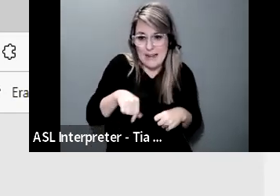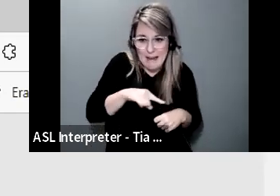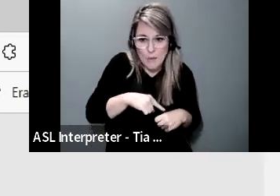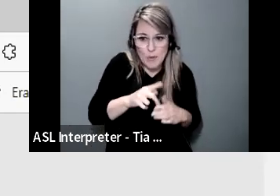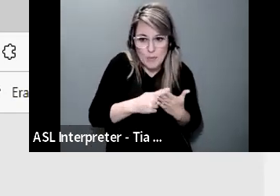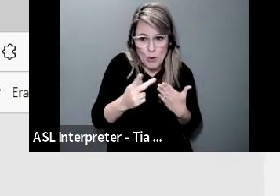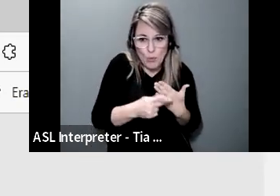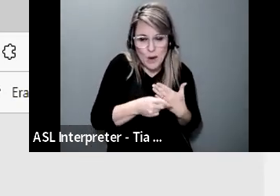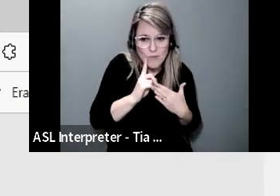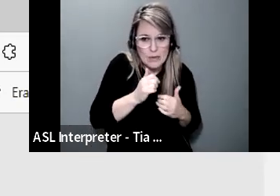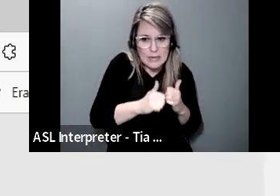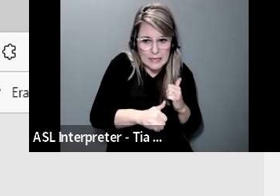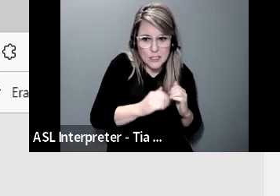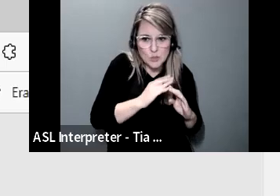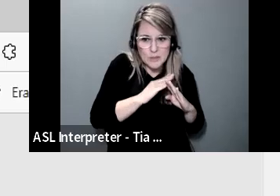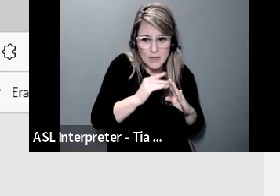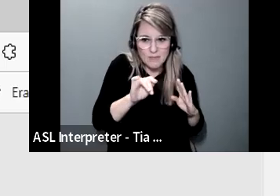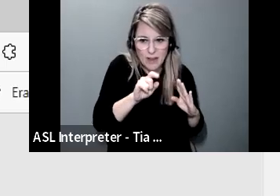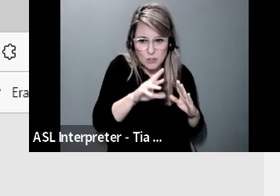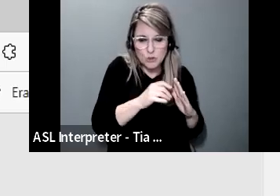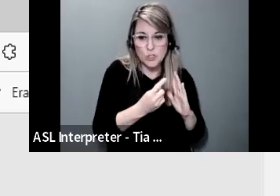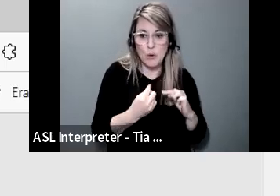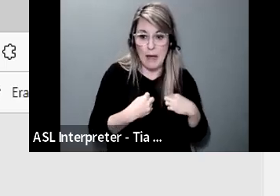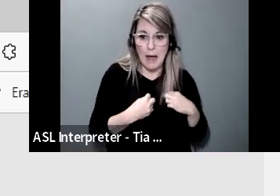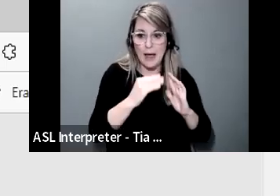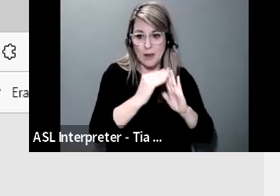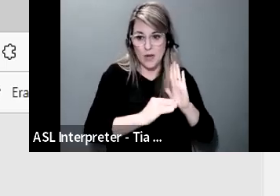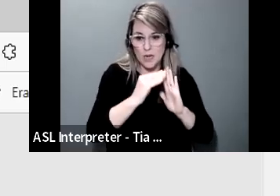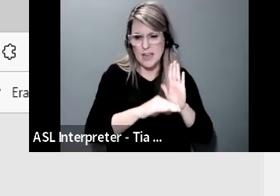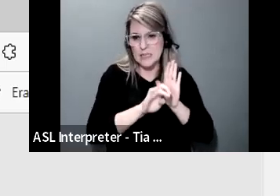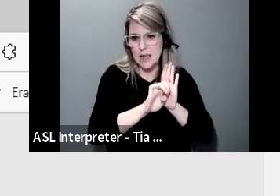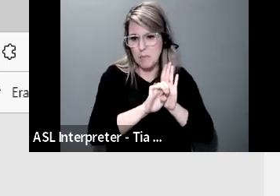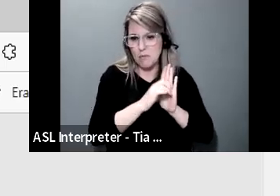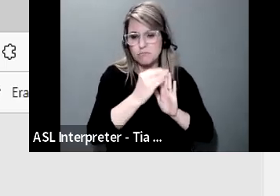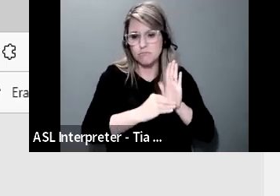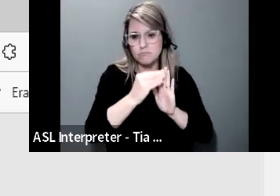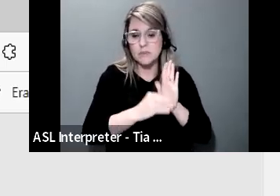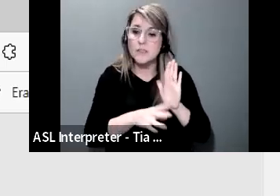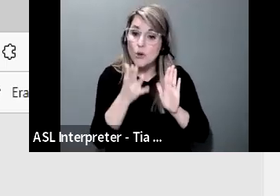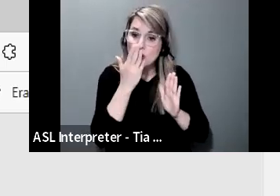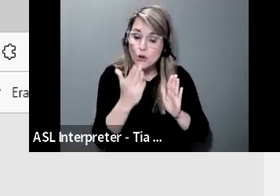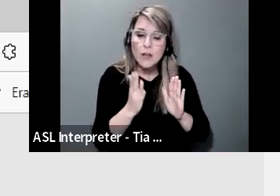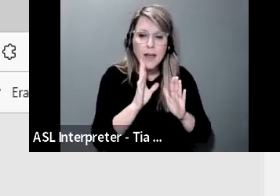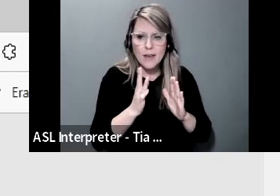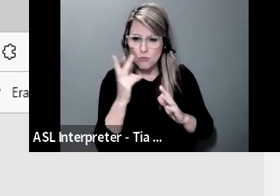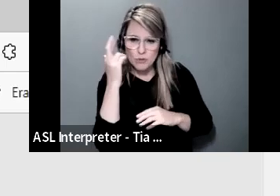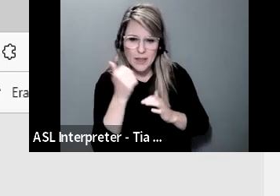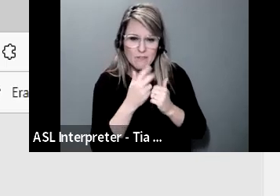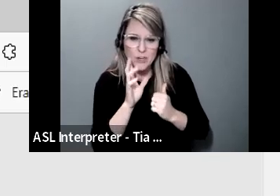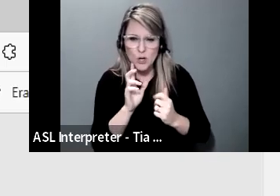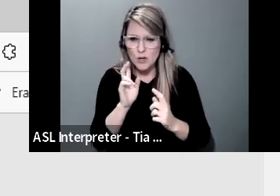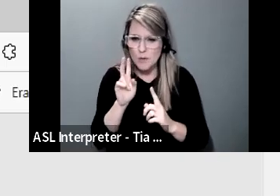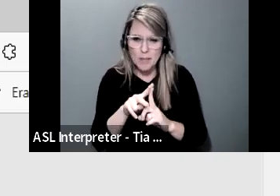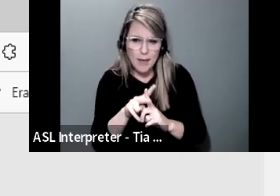factors. But we just want you to kind of list them to kind of get a good count of what you're doing for each protective factor.